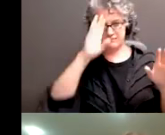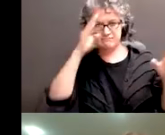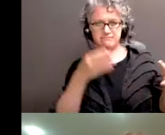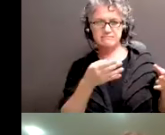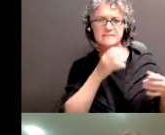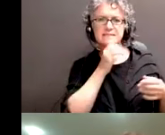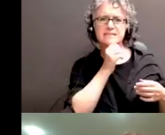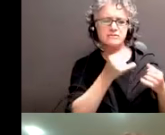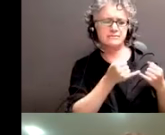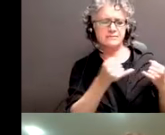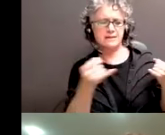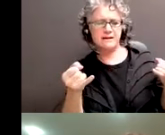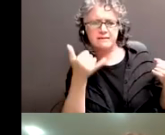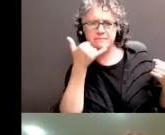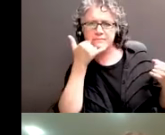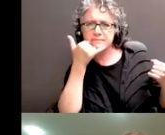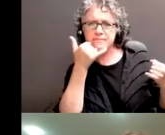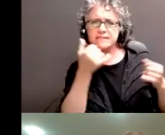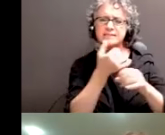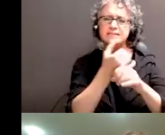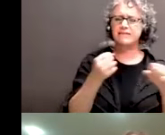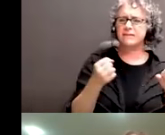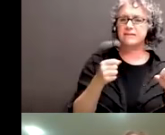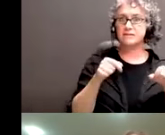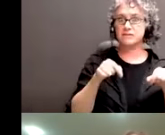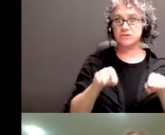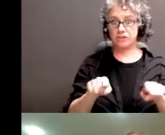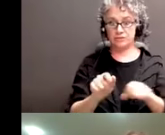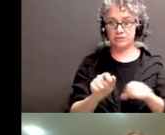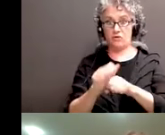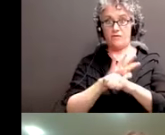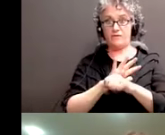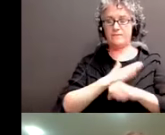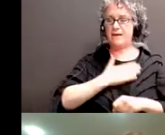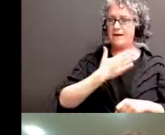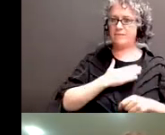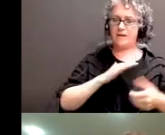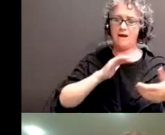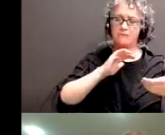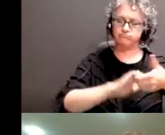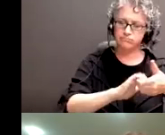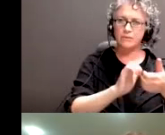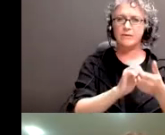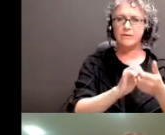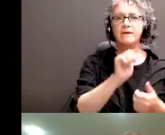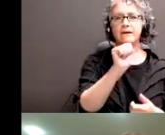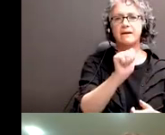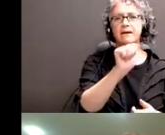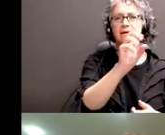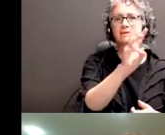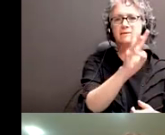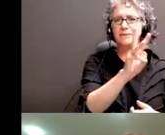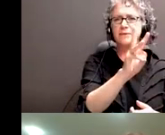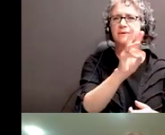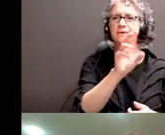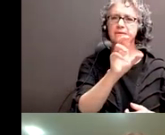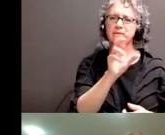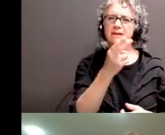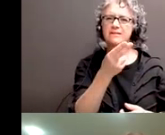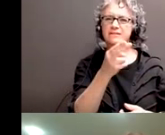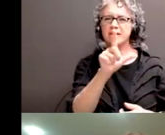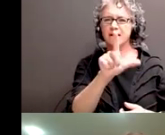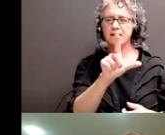time of COVID. And I'm pleased that we're hosting this webinar in partnership with the Assaulted Women's Helpline, who manages the